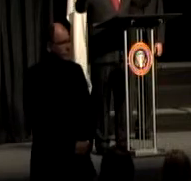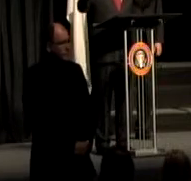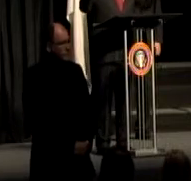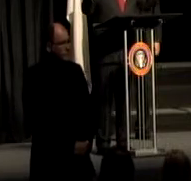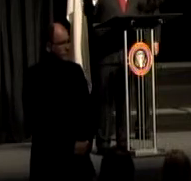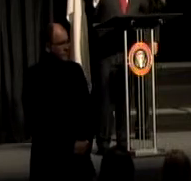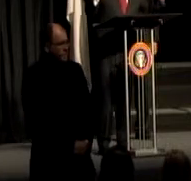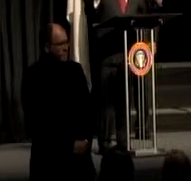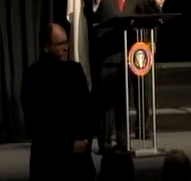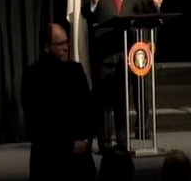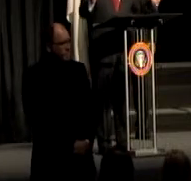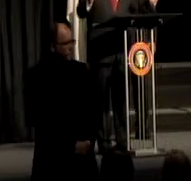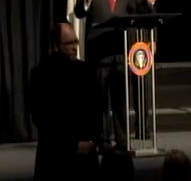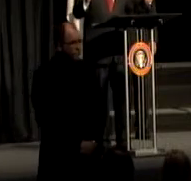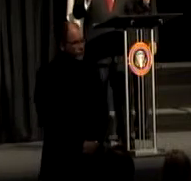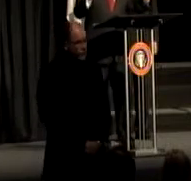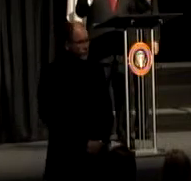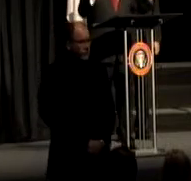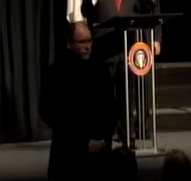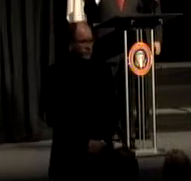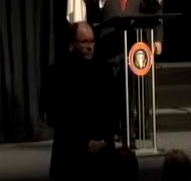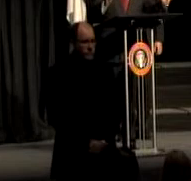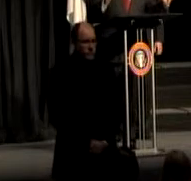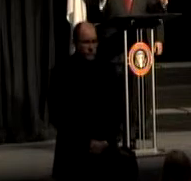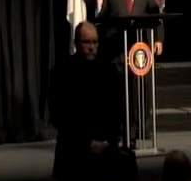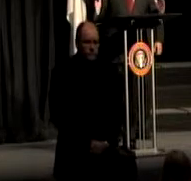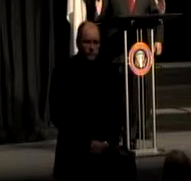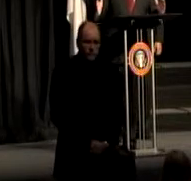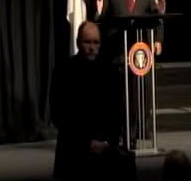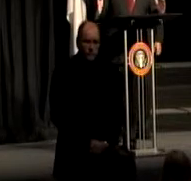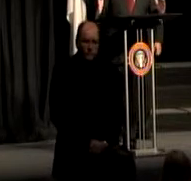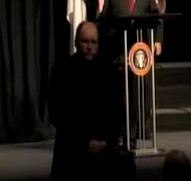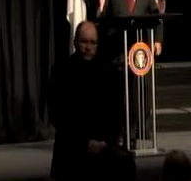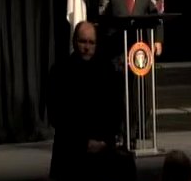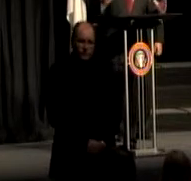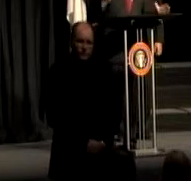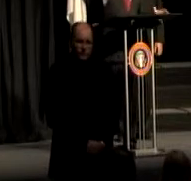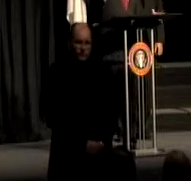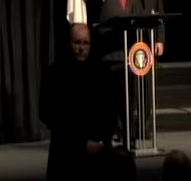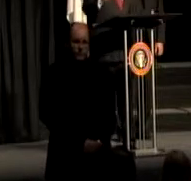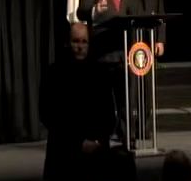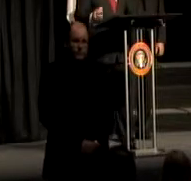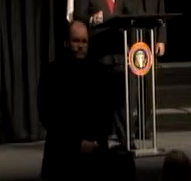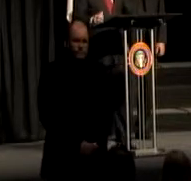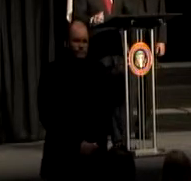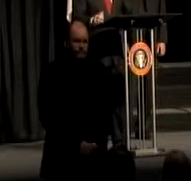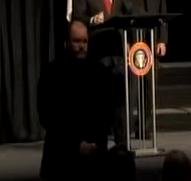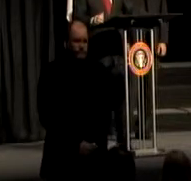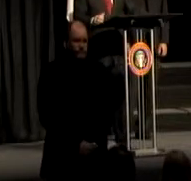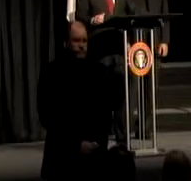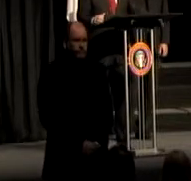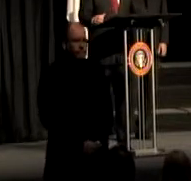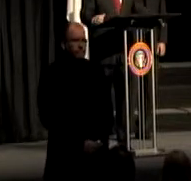world sent his son Jesus to die on the cross for your sins and mine and then he also sent to